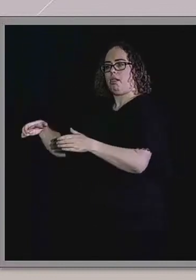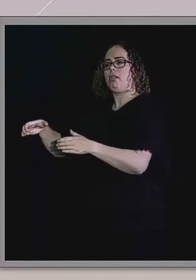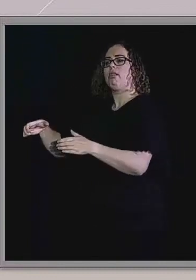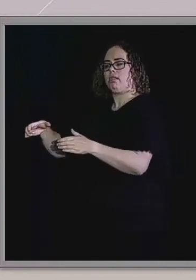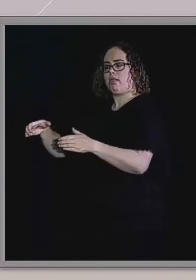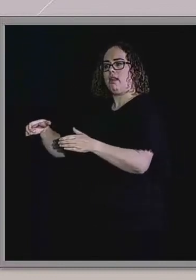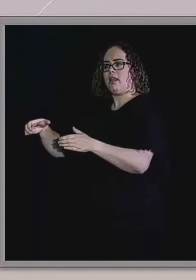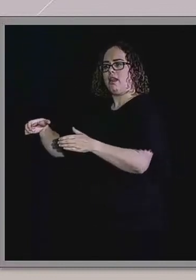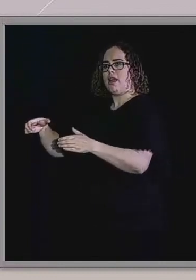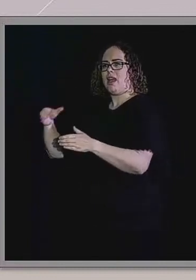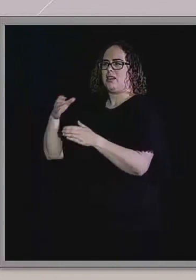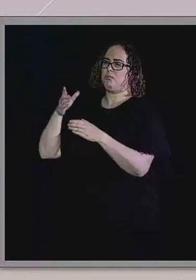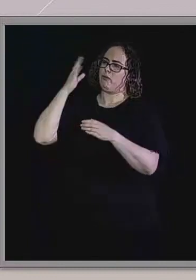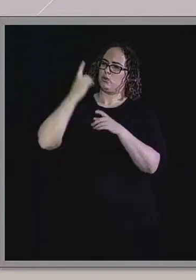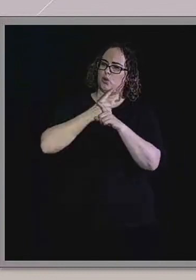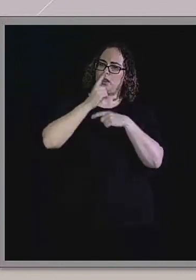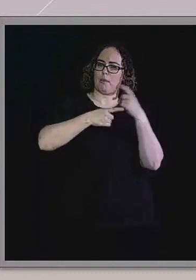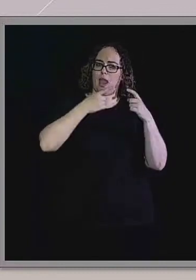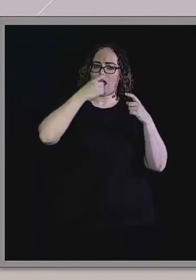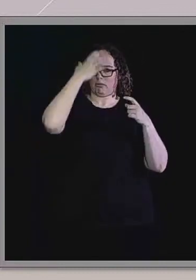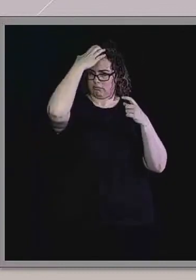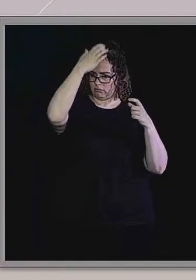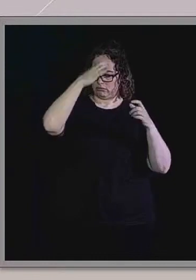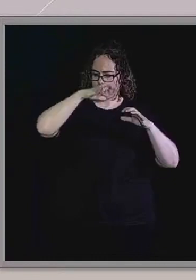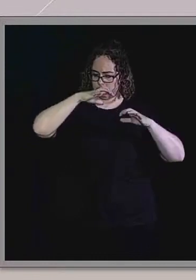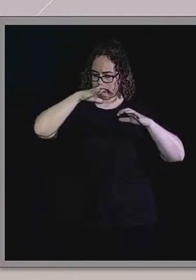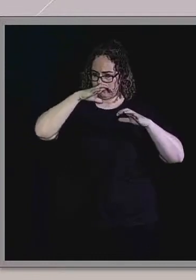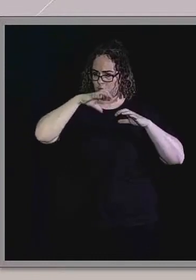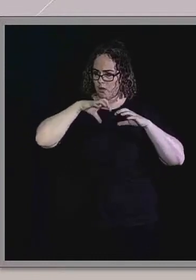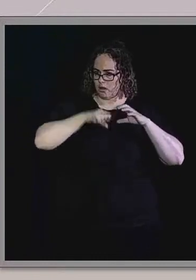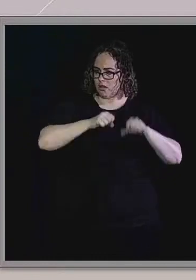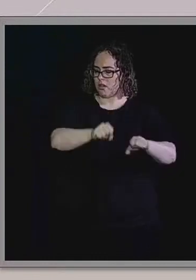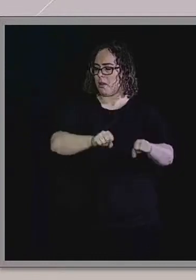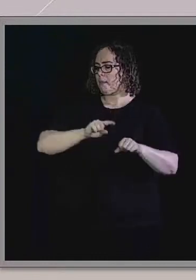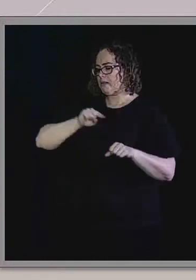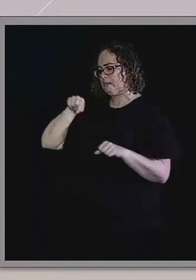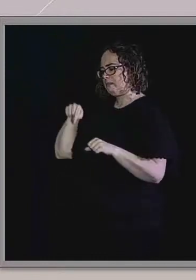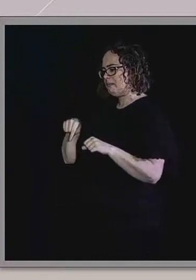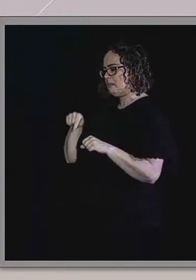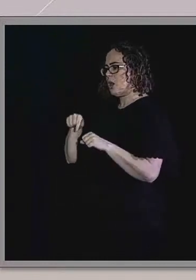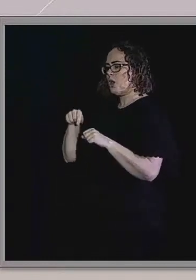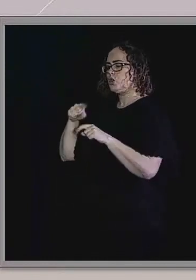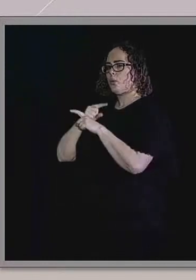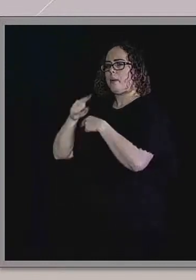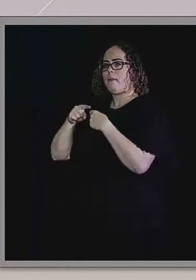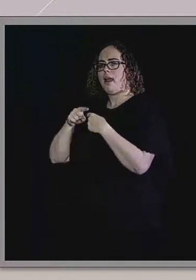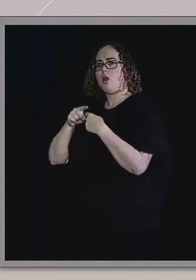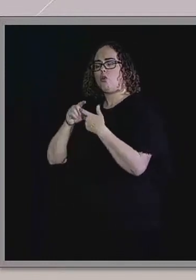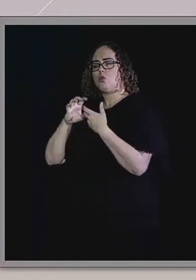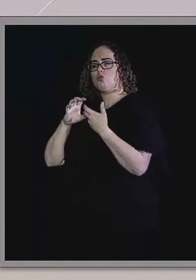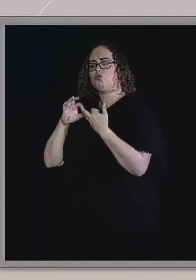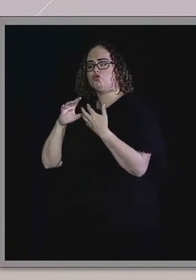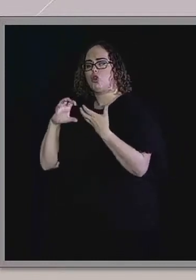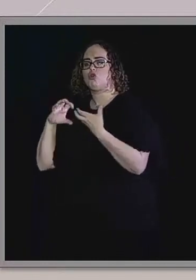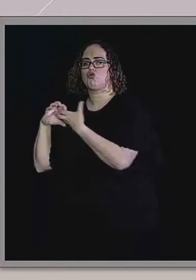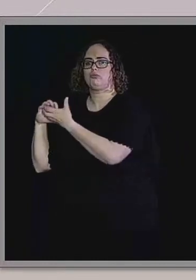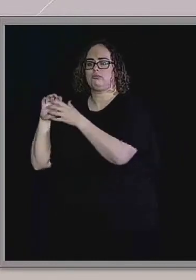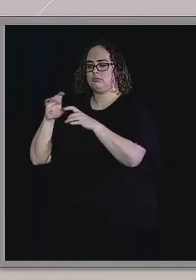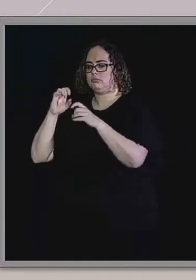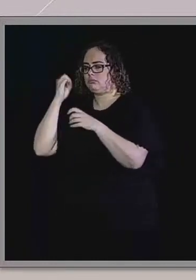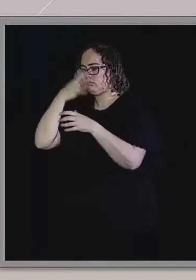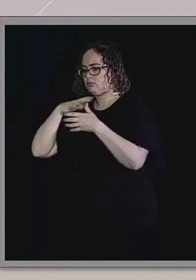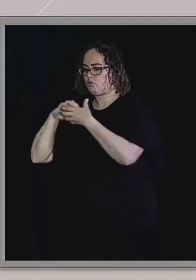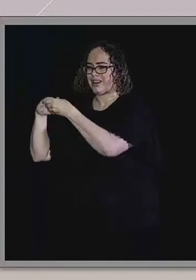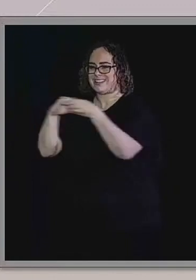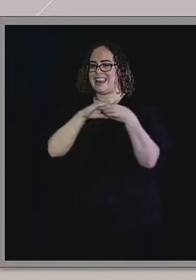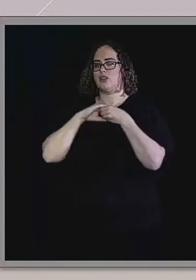sovereignty. And also in the concept of the book, we're talking about reconciliation in action. You guys are a duo, you